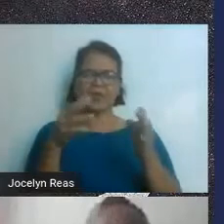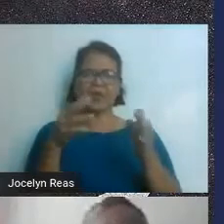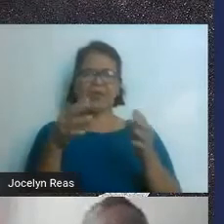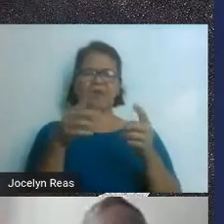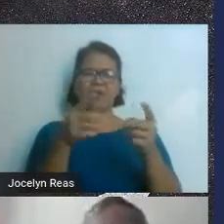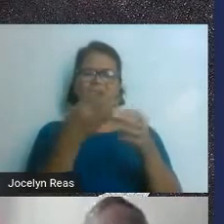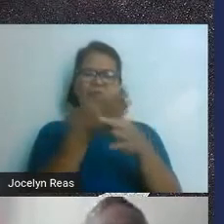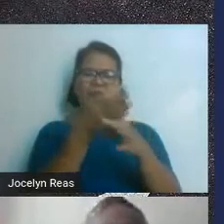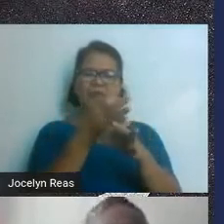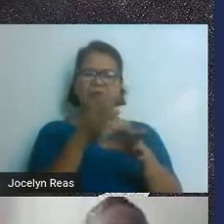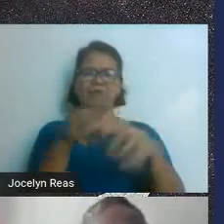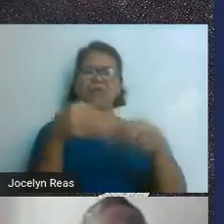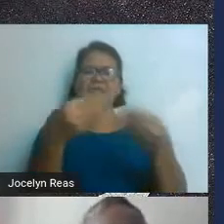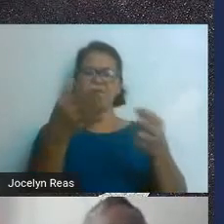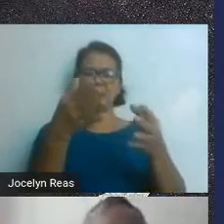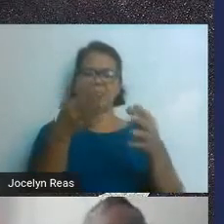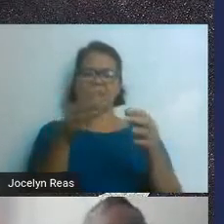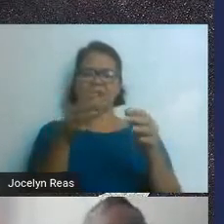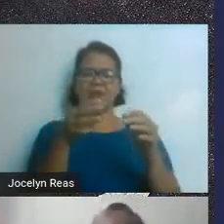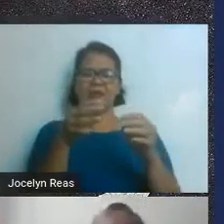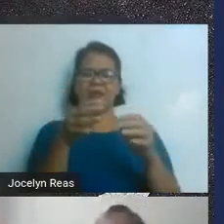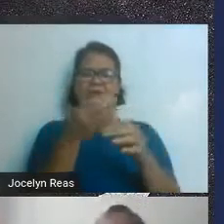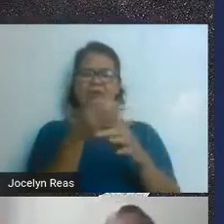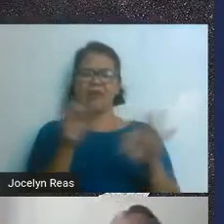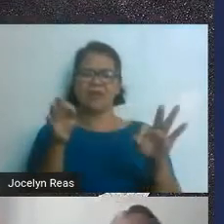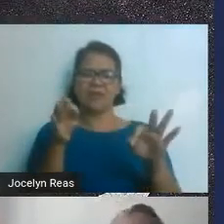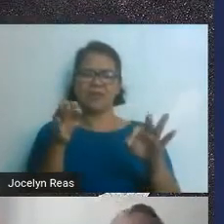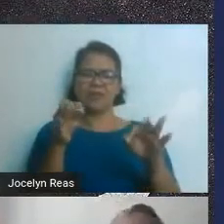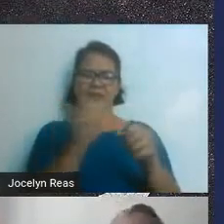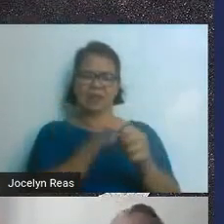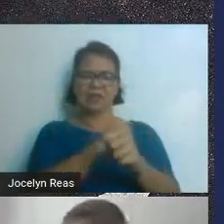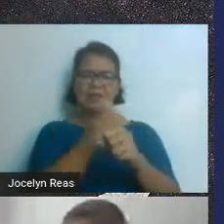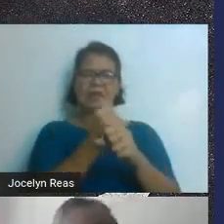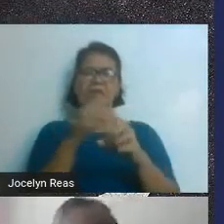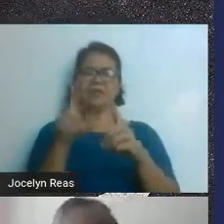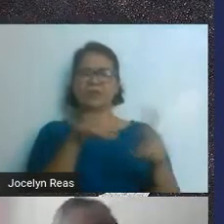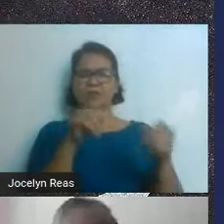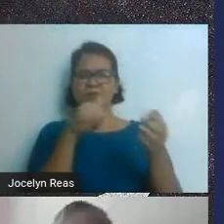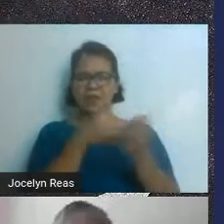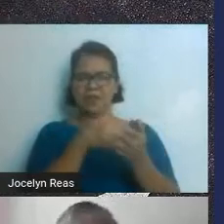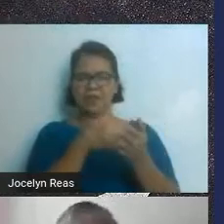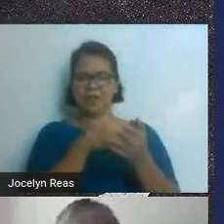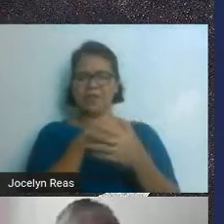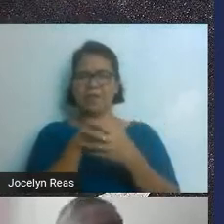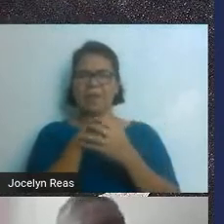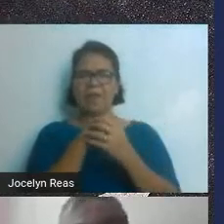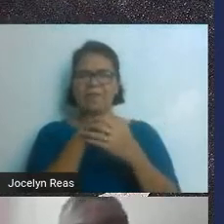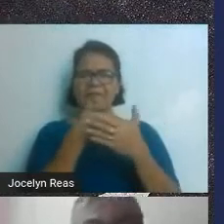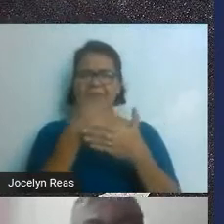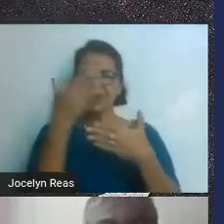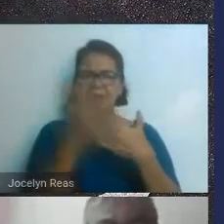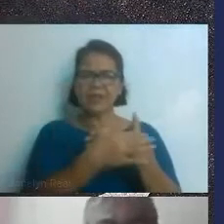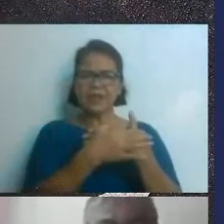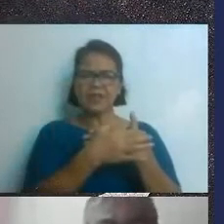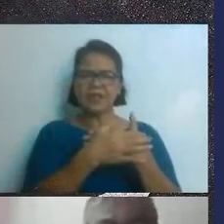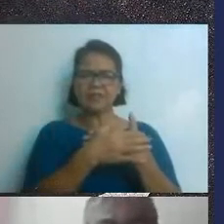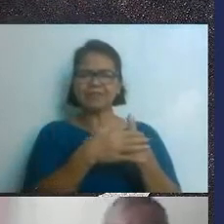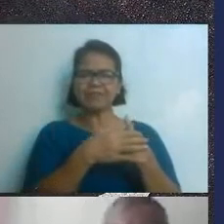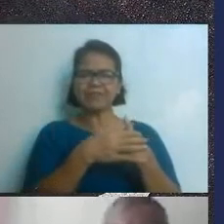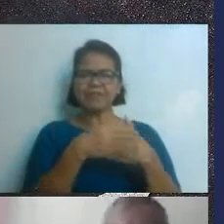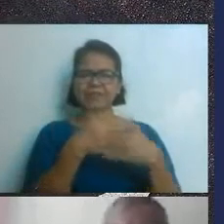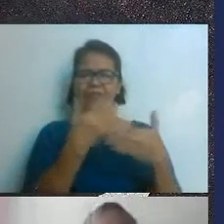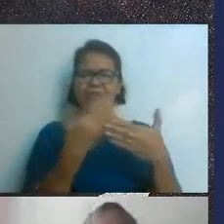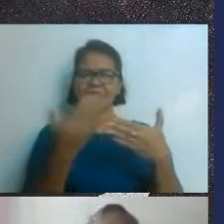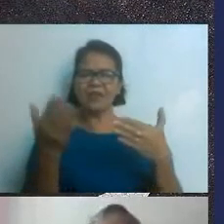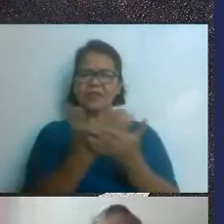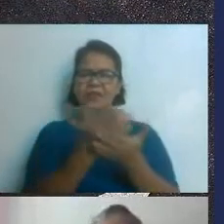authority to do that. So the next thing that I am sharing is